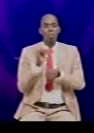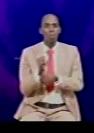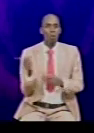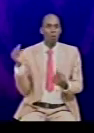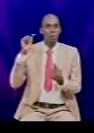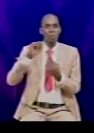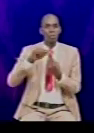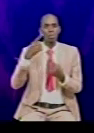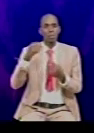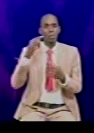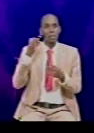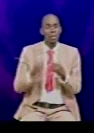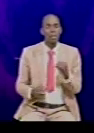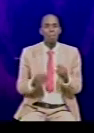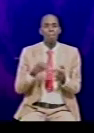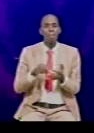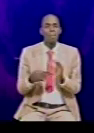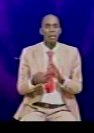end, that is